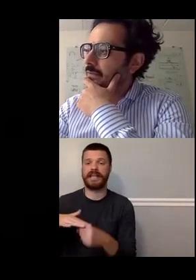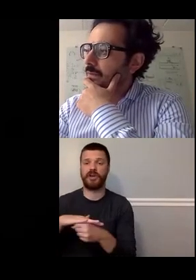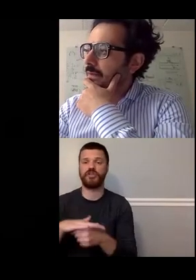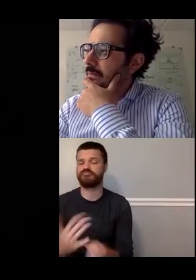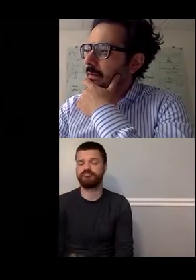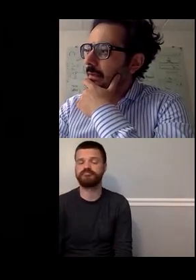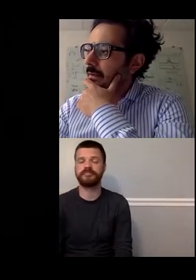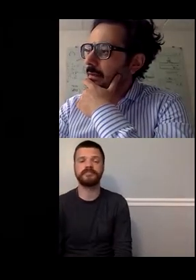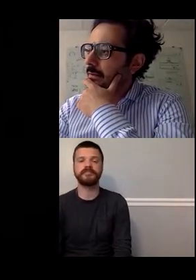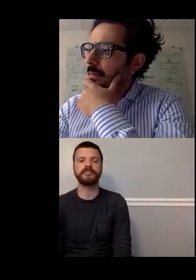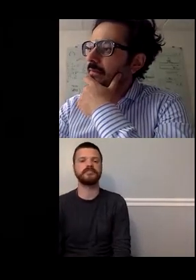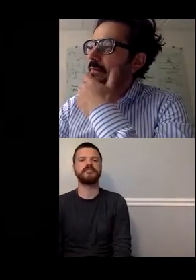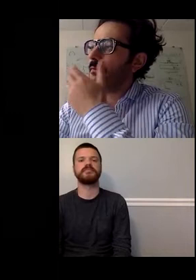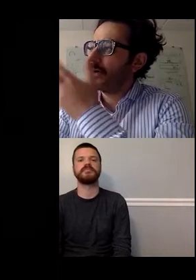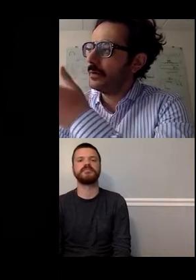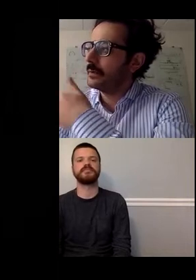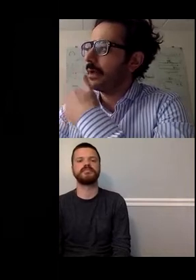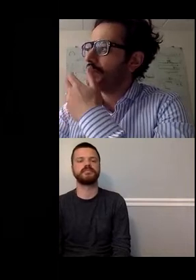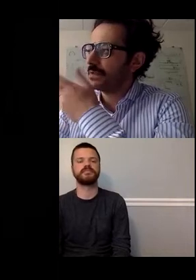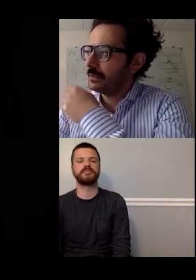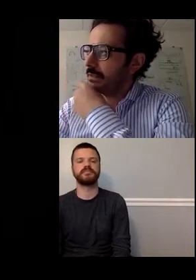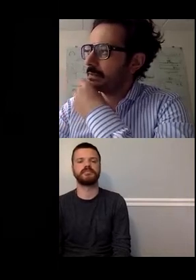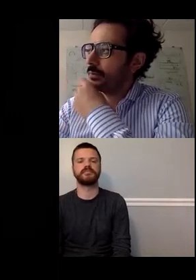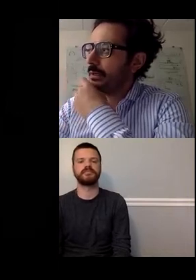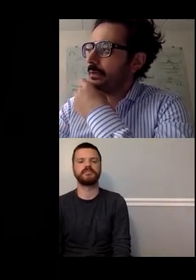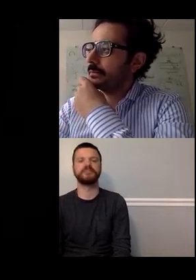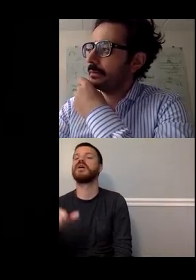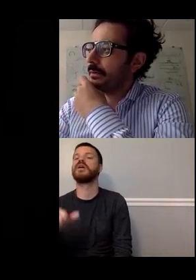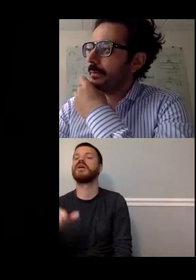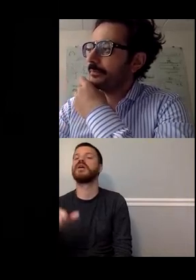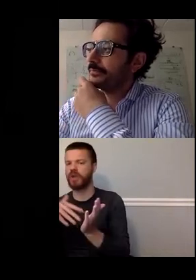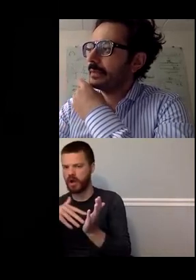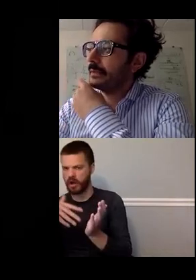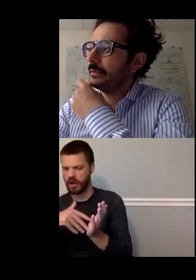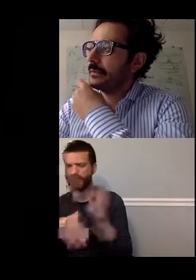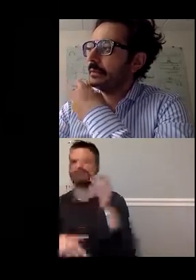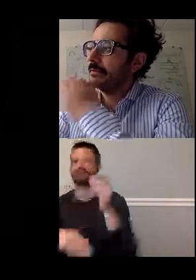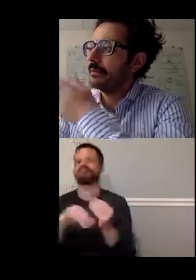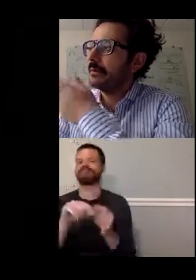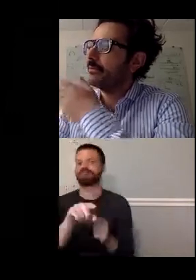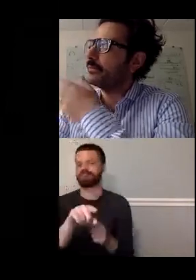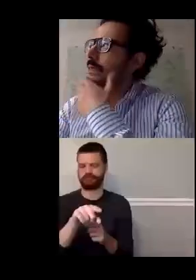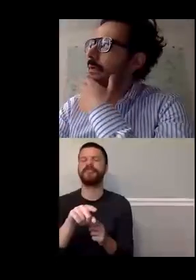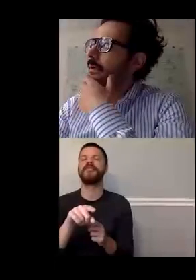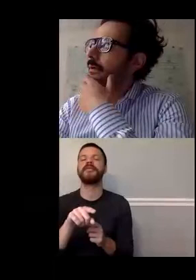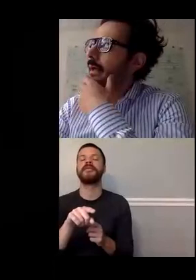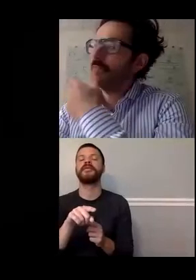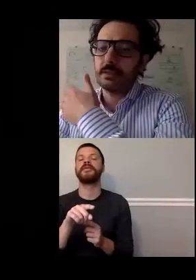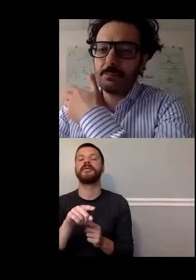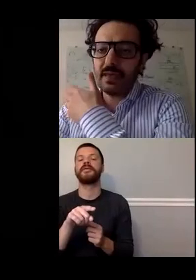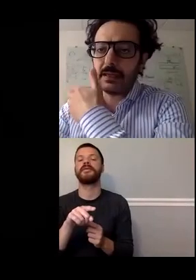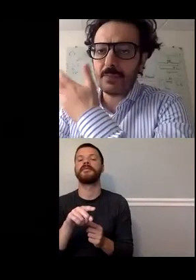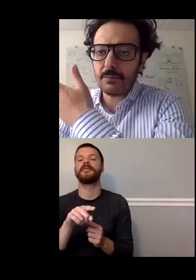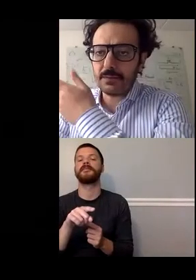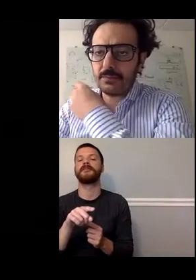And this was commented on in other studies where the idea of having